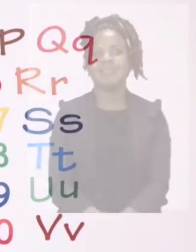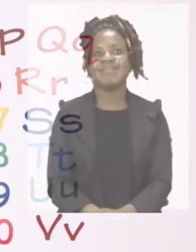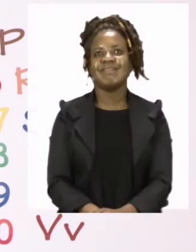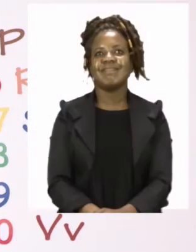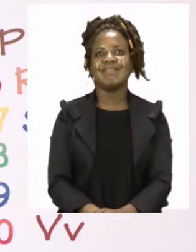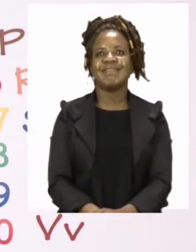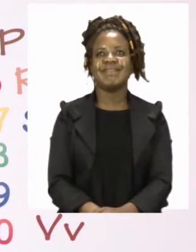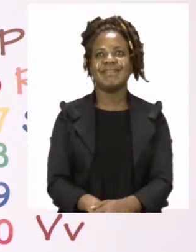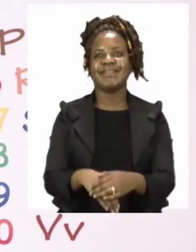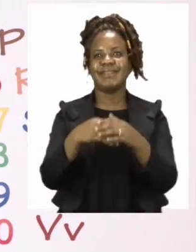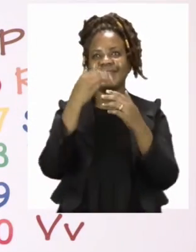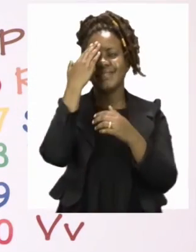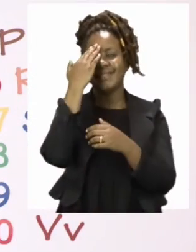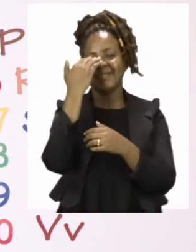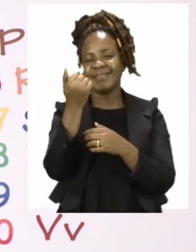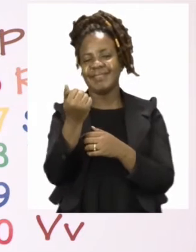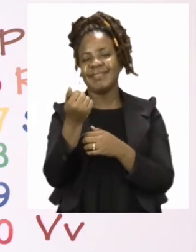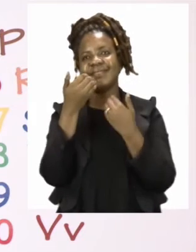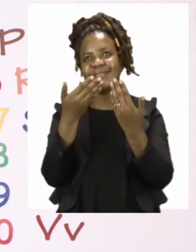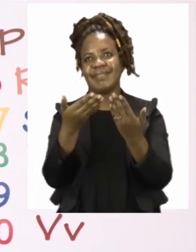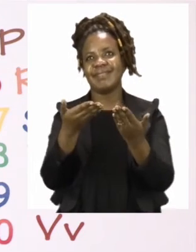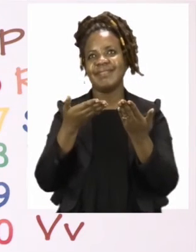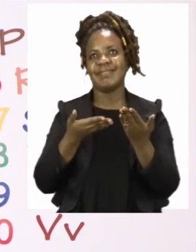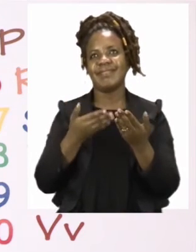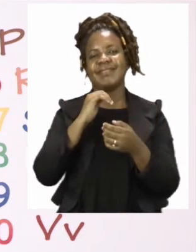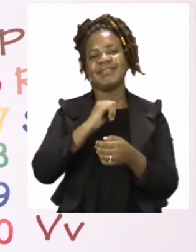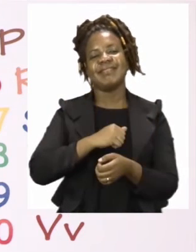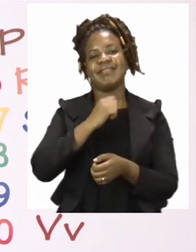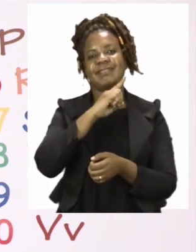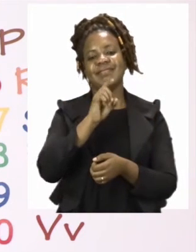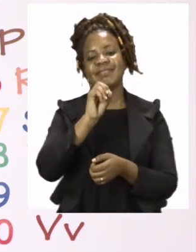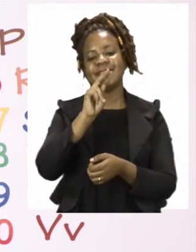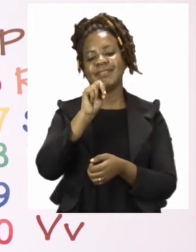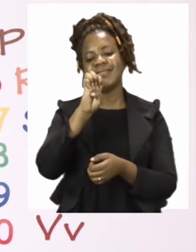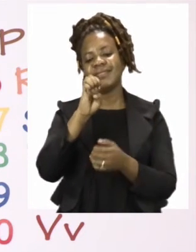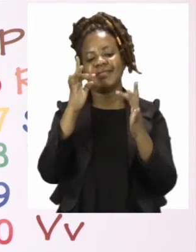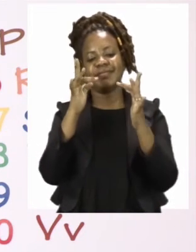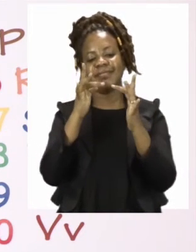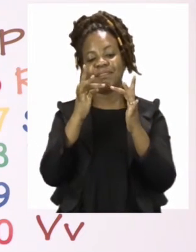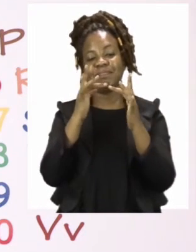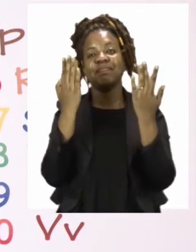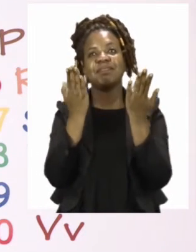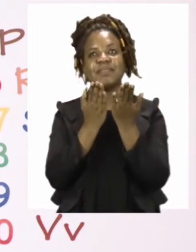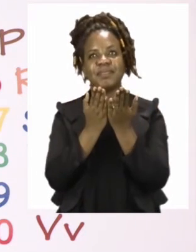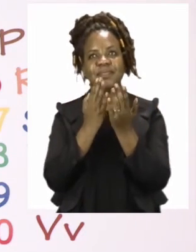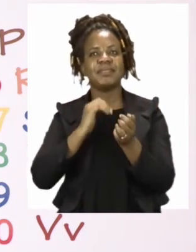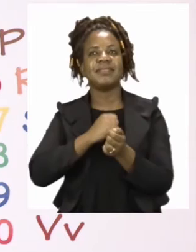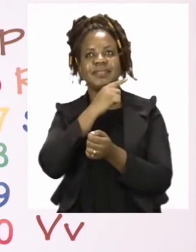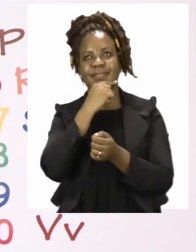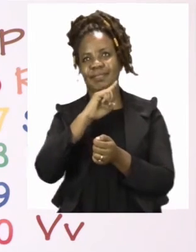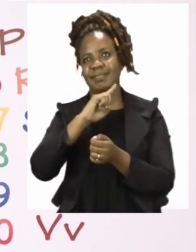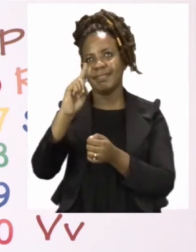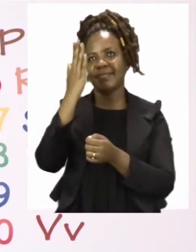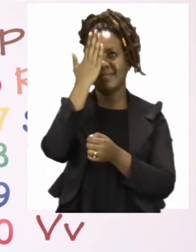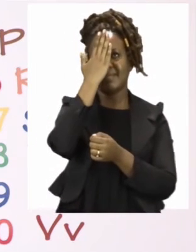Hello everyone and welcome to MyZone Online School. My name is Teacher Mutsa and thank you